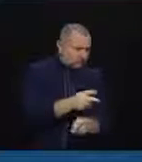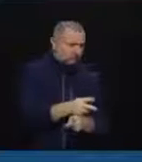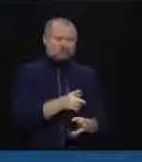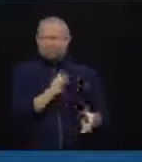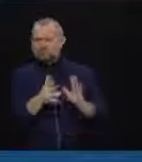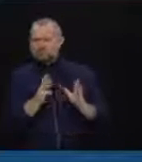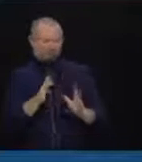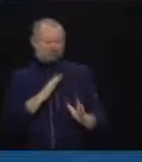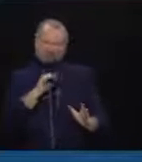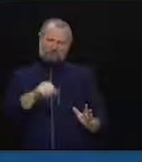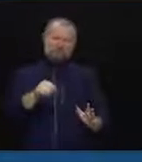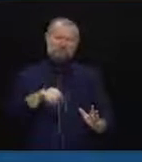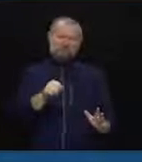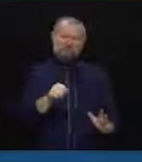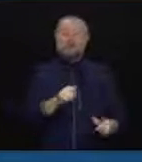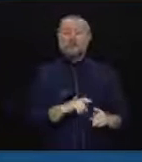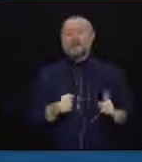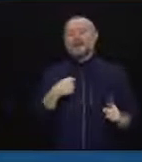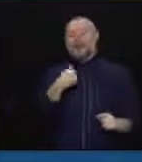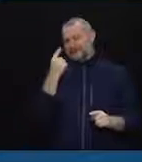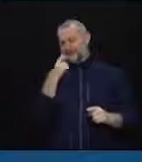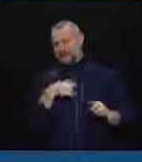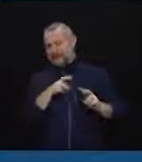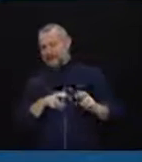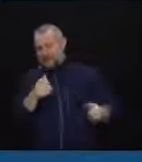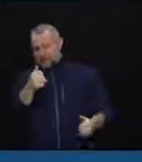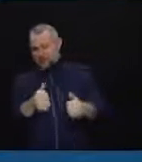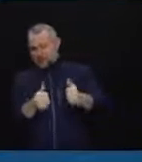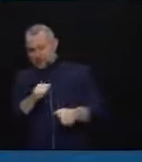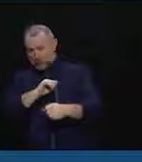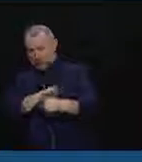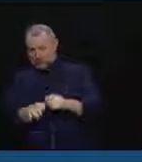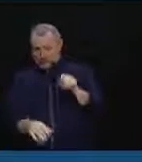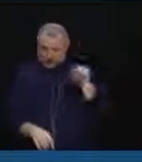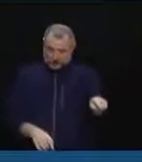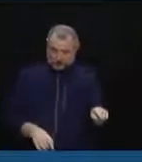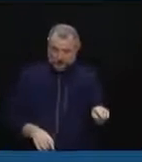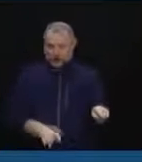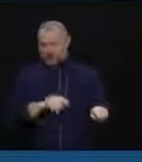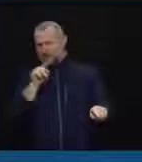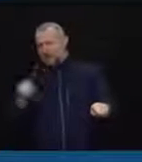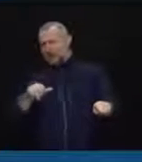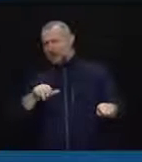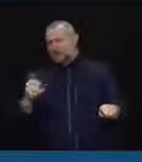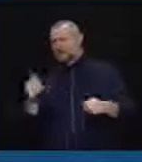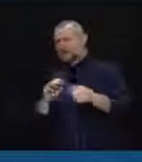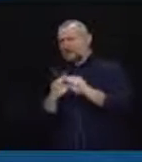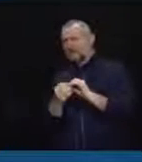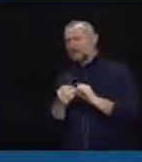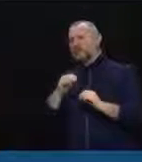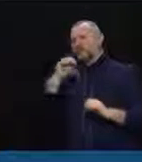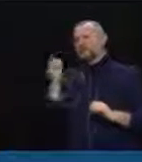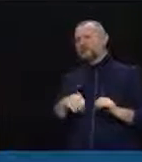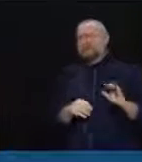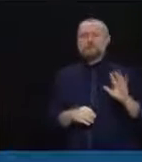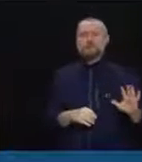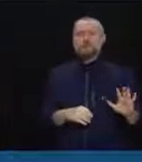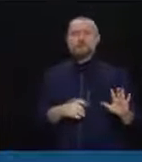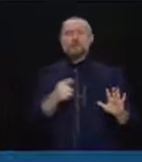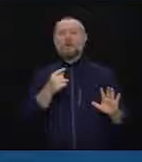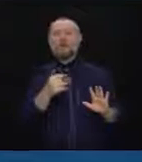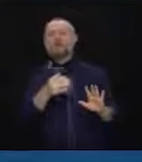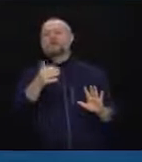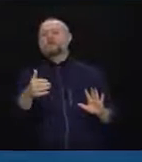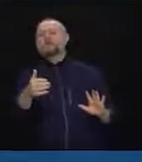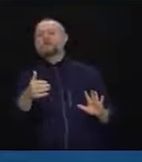to analyze what we're going through right now, you can look at that number and look at in 2 months what has changed. And so